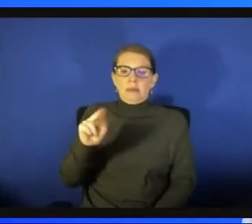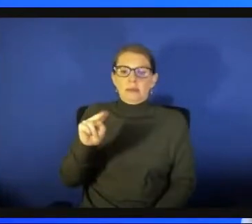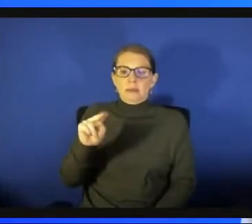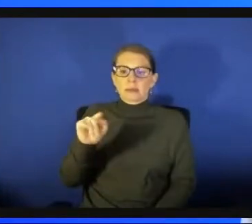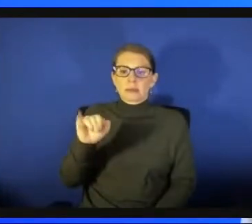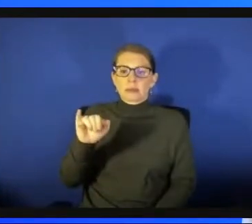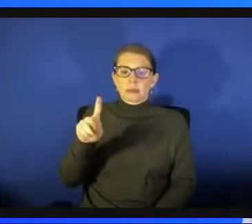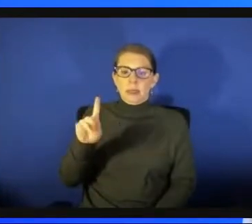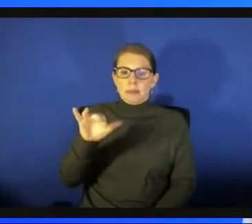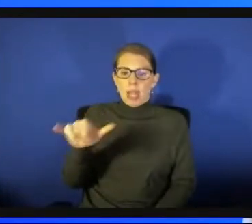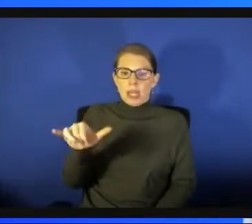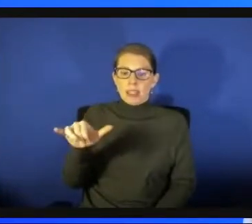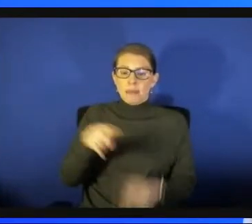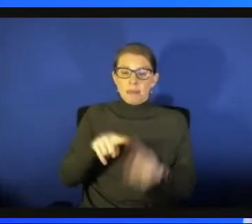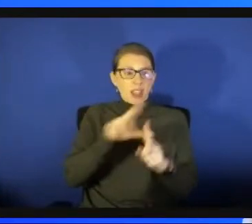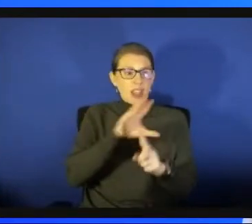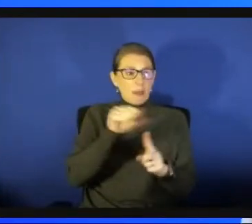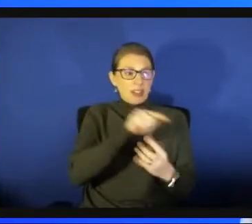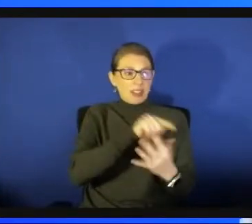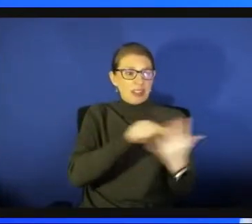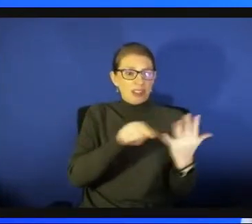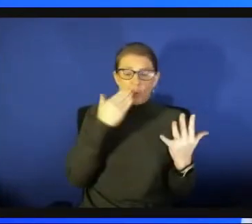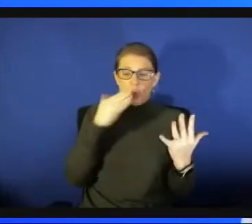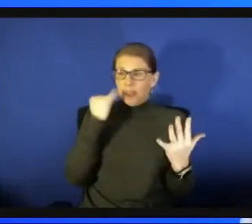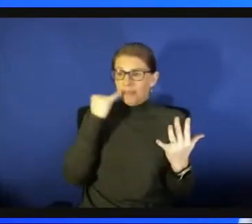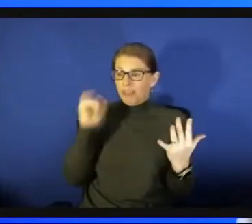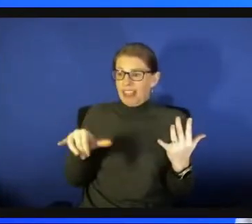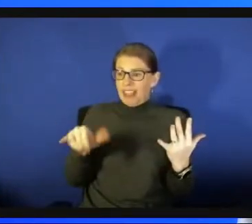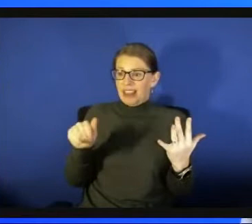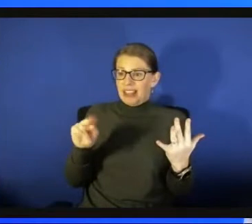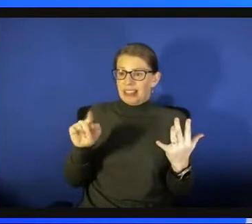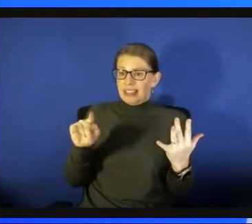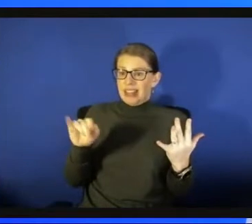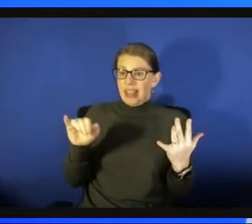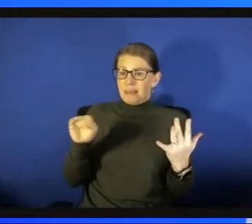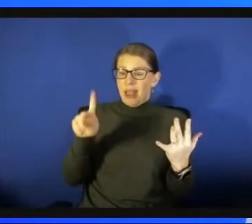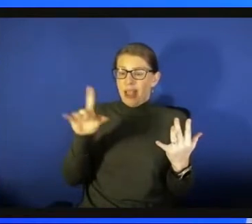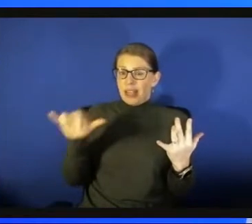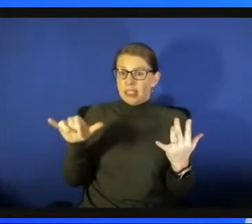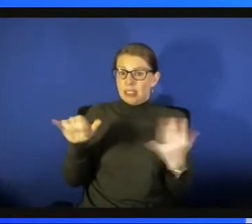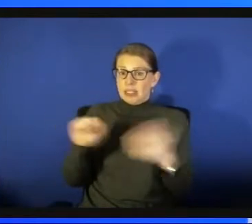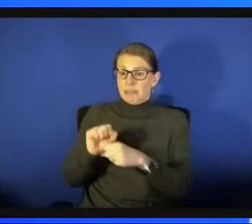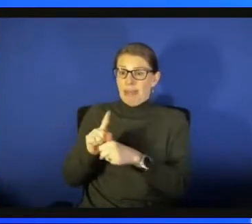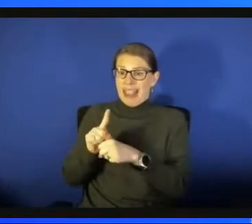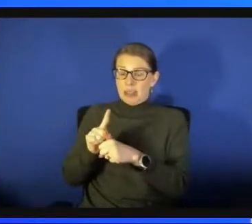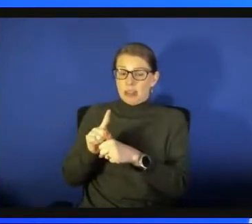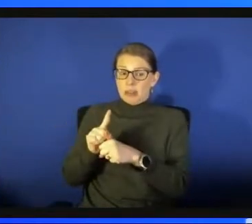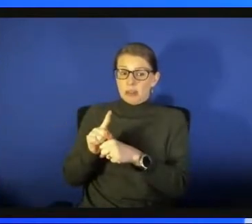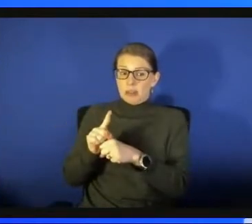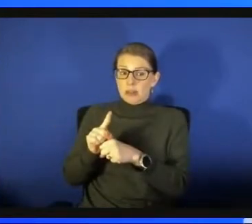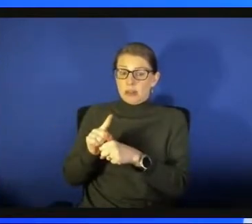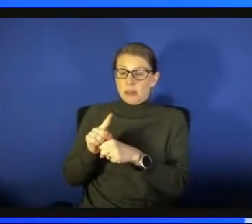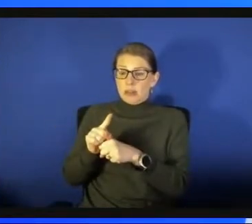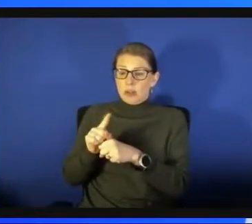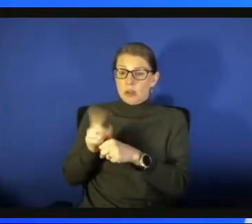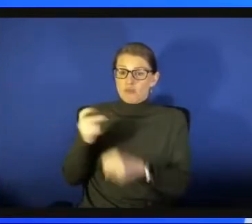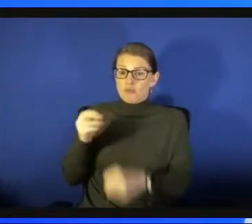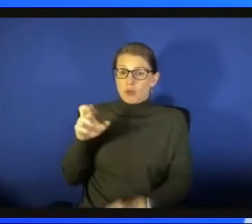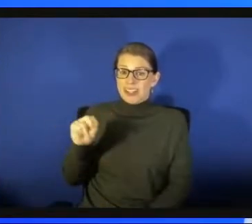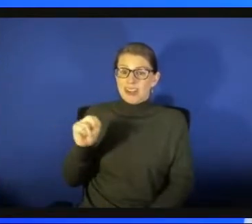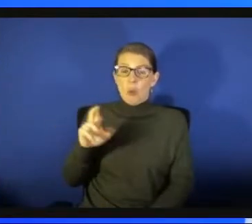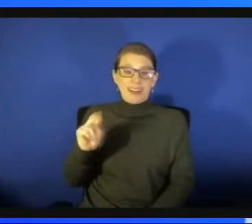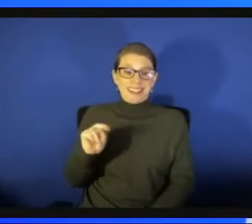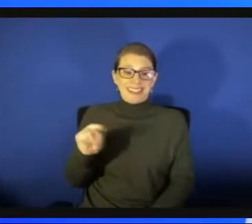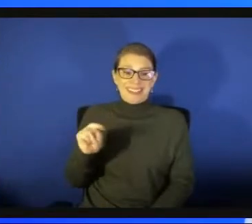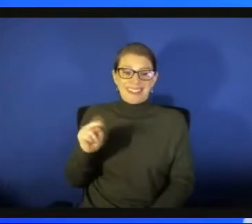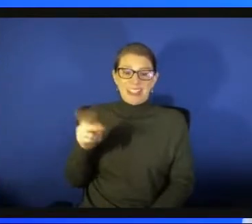don't know if that antibody, even if it's to spike protein, but there are also antibody tests to N protein, which is just another protein